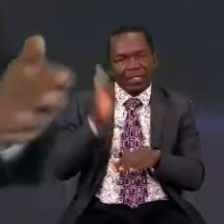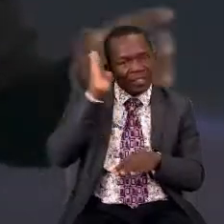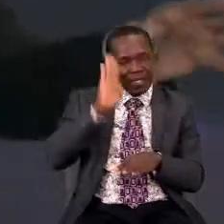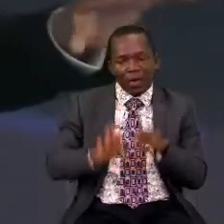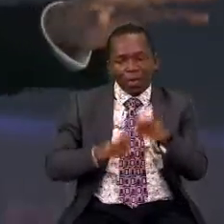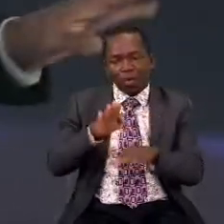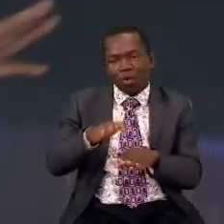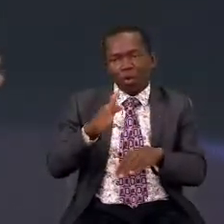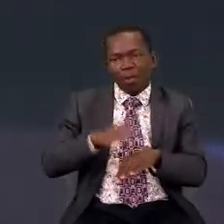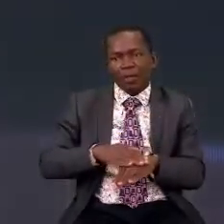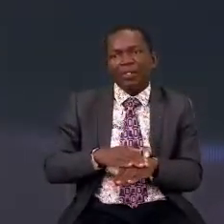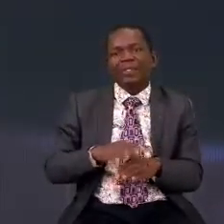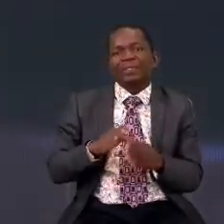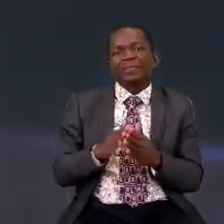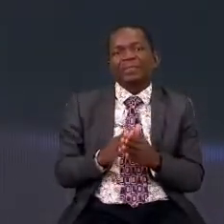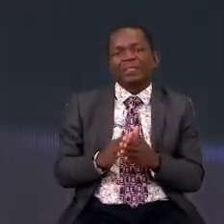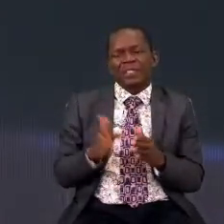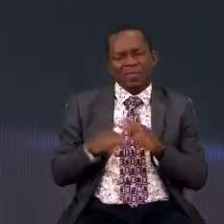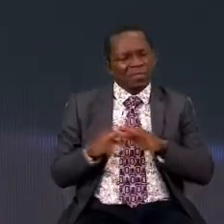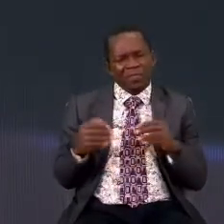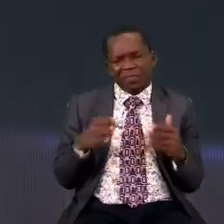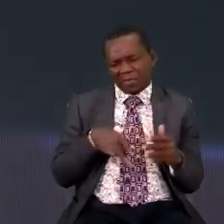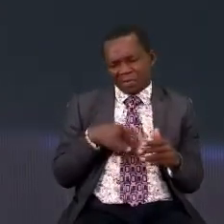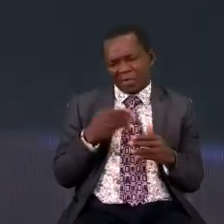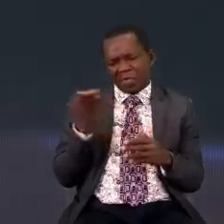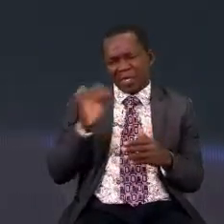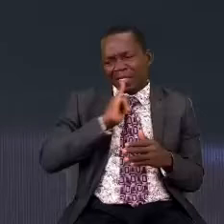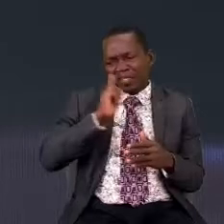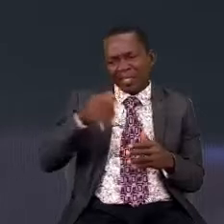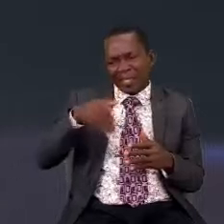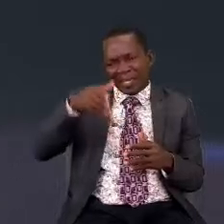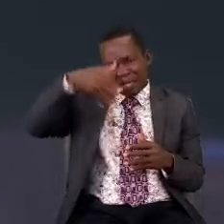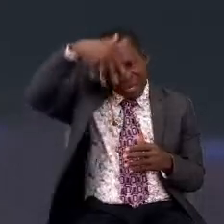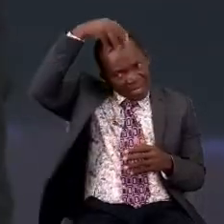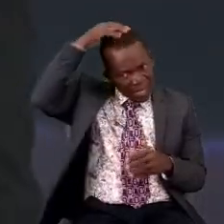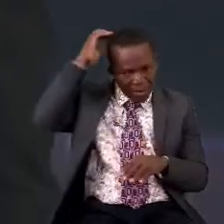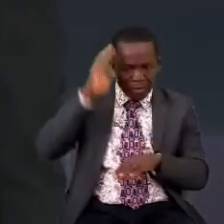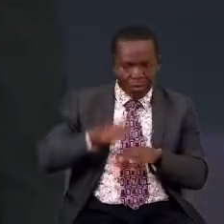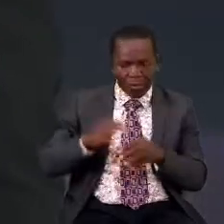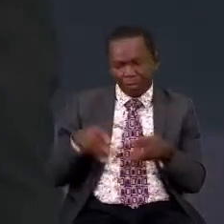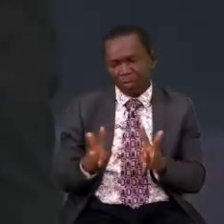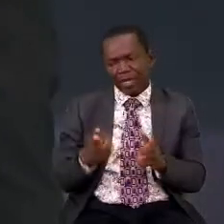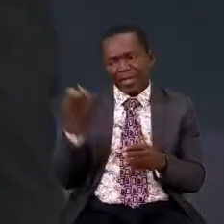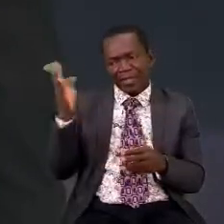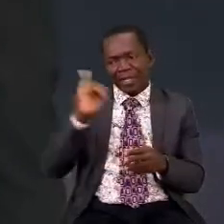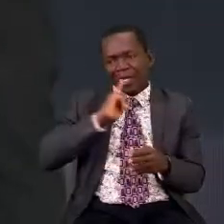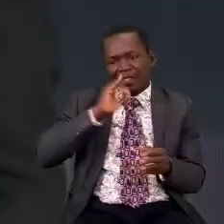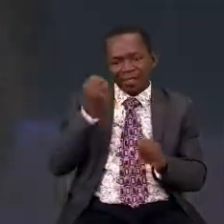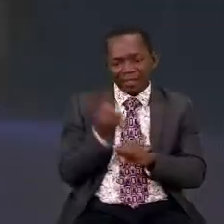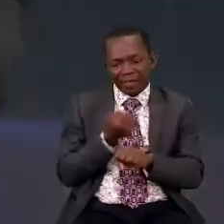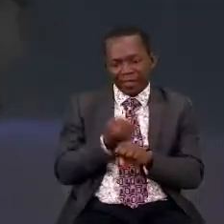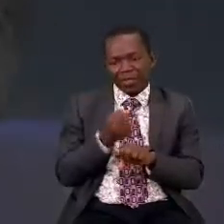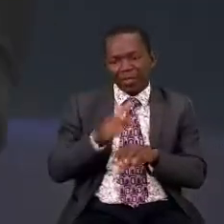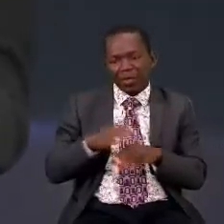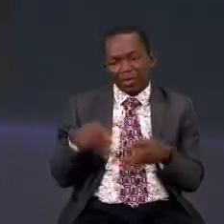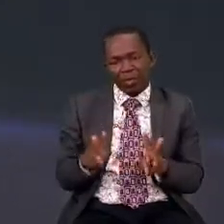road there and the territory there is so hilly, and because that's a mountainside, I don't think I can get